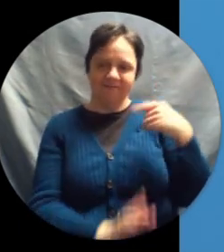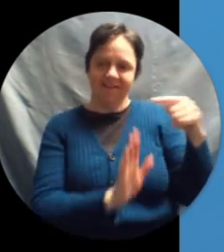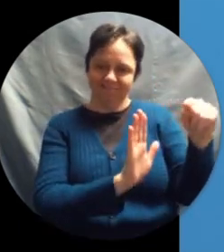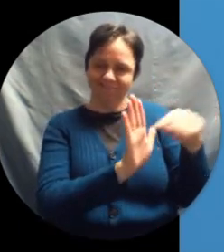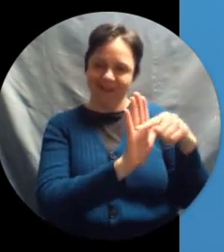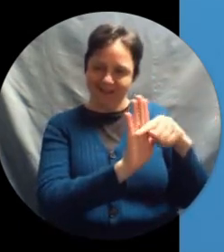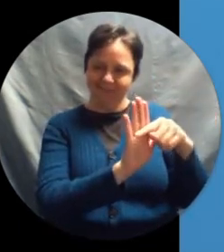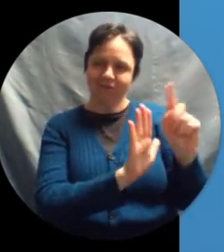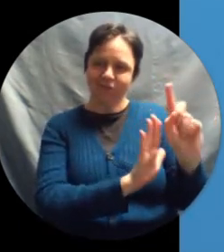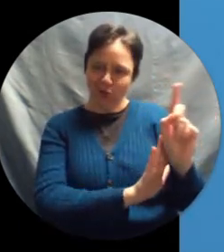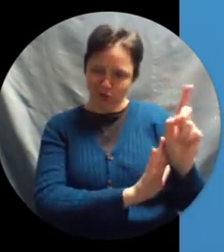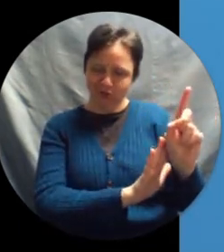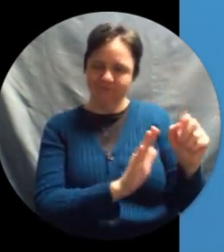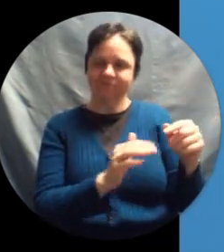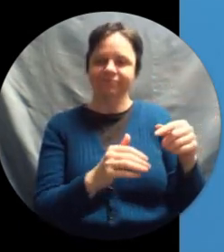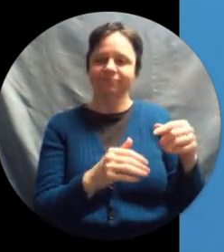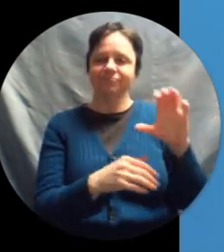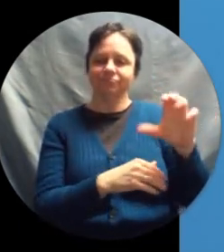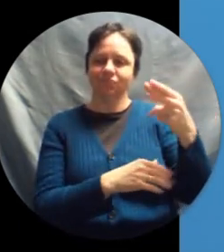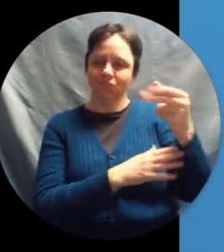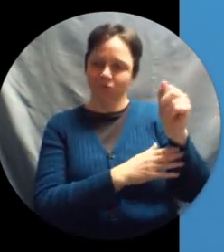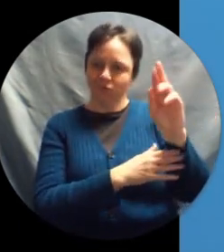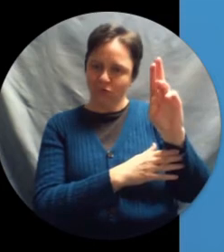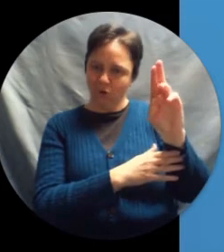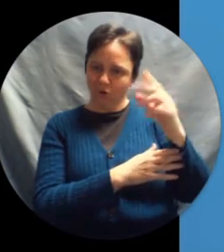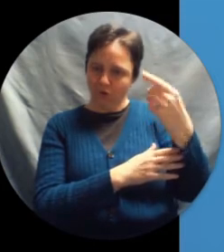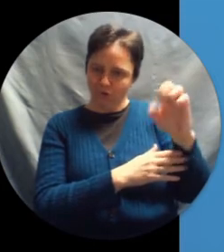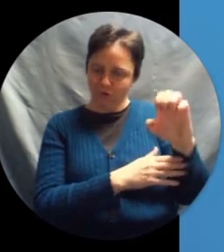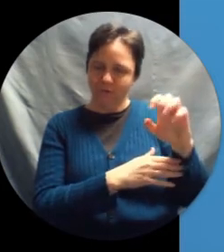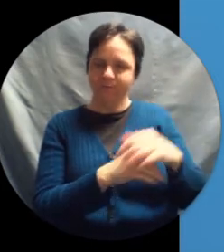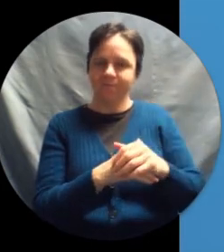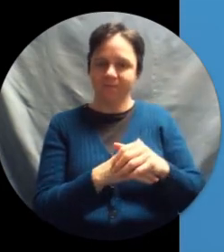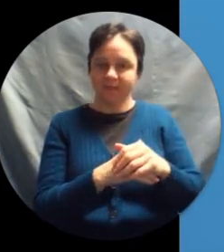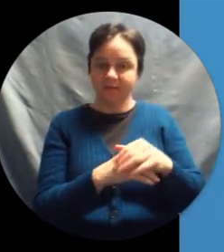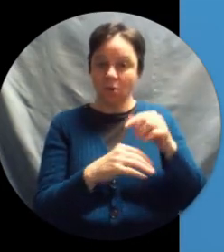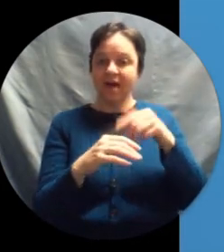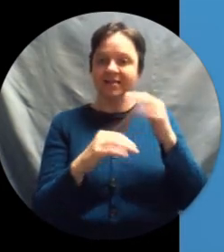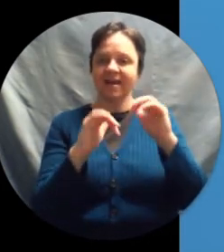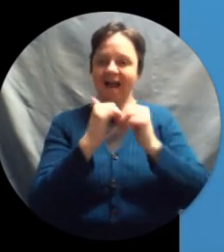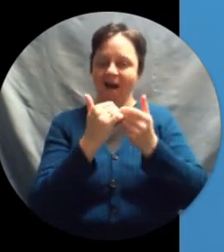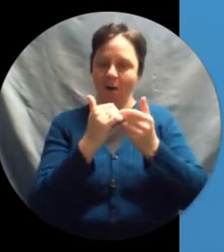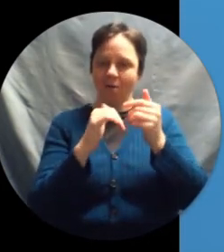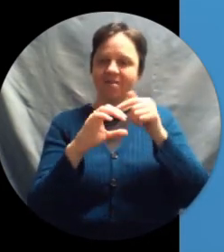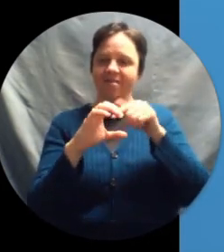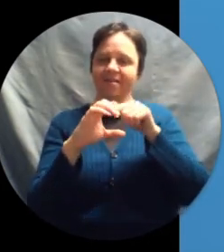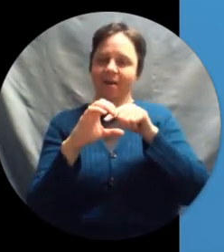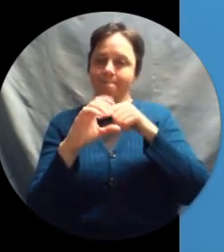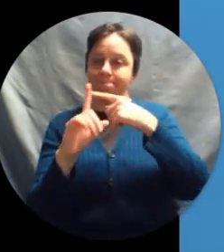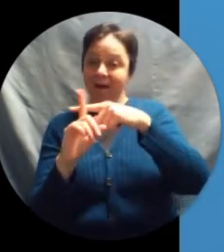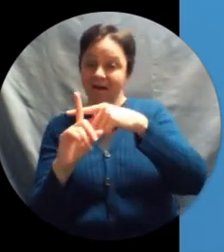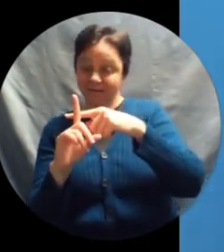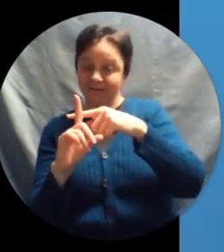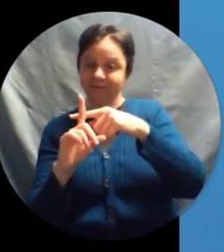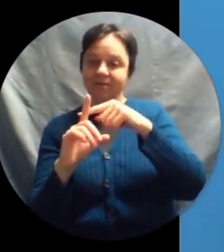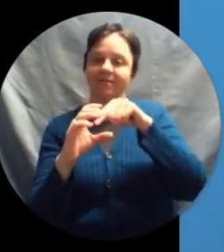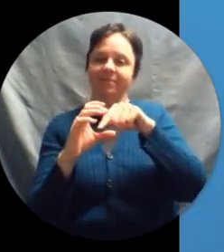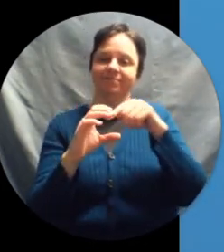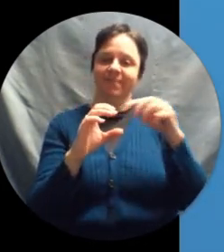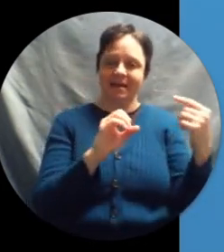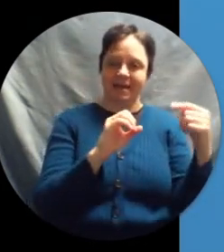charge. So that's what allows atoms to have a net neutral charge, is because you have a positively charged nucleus, and then you